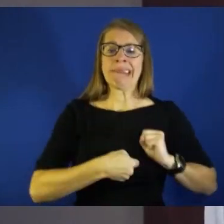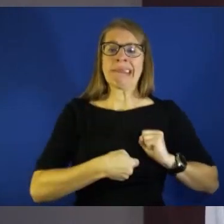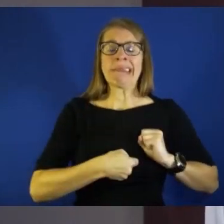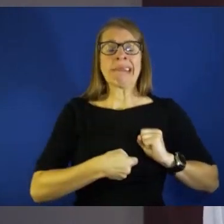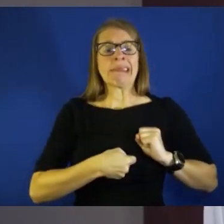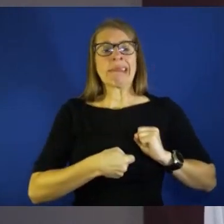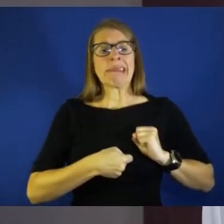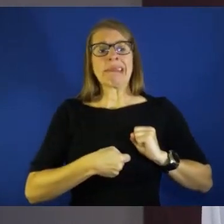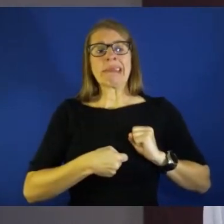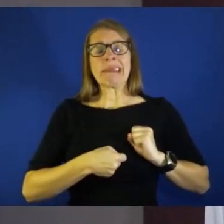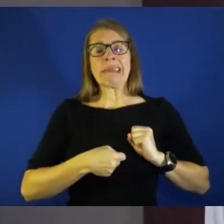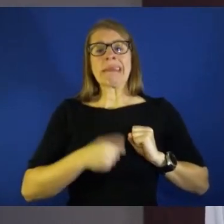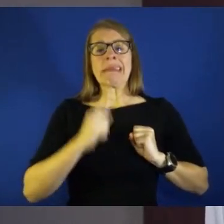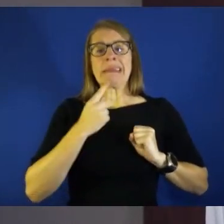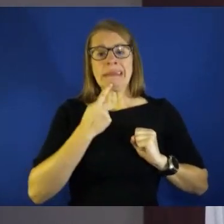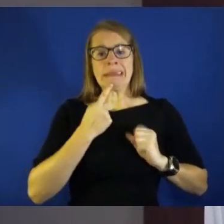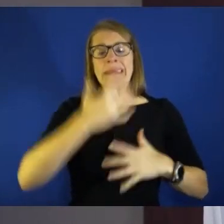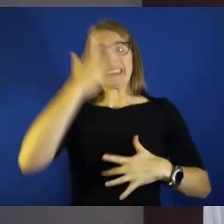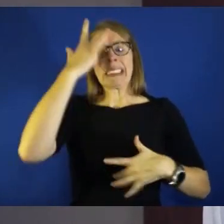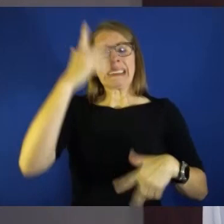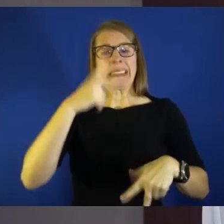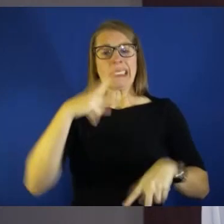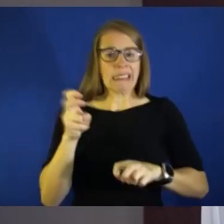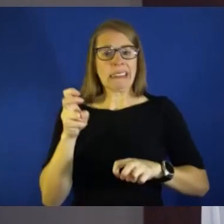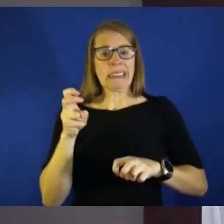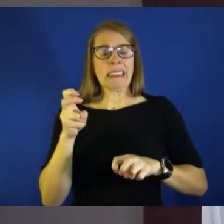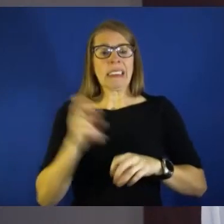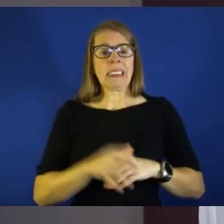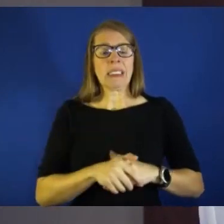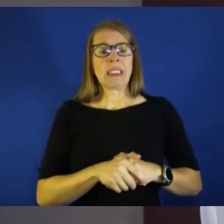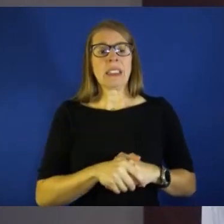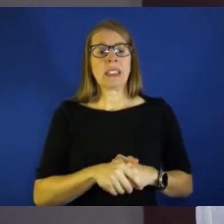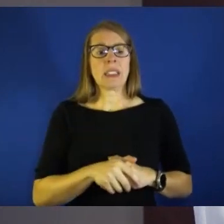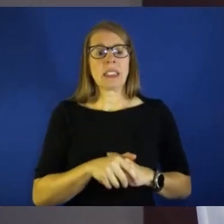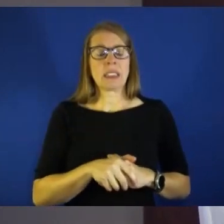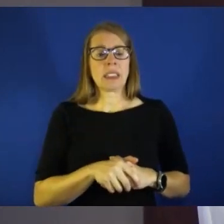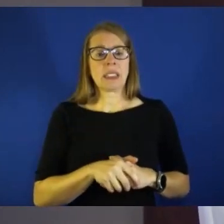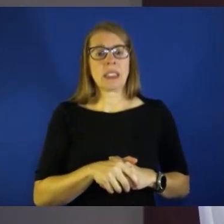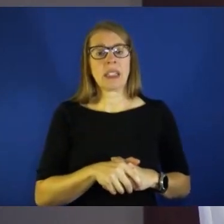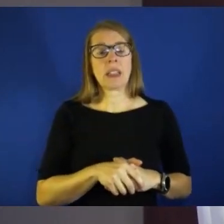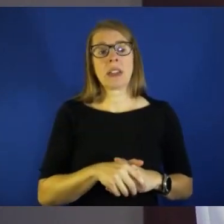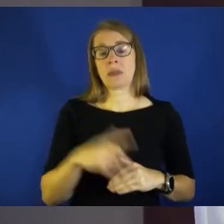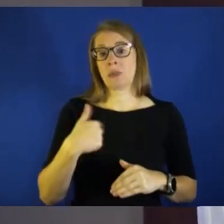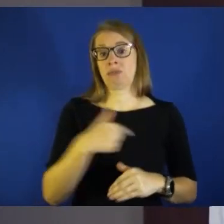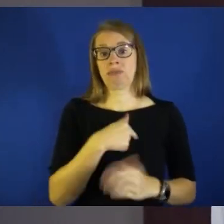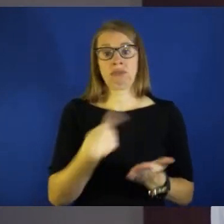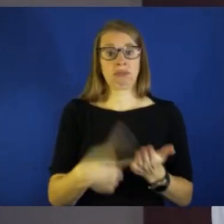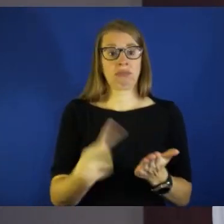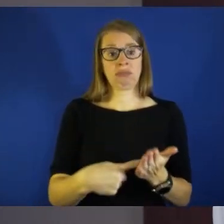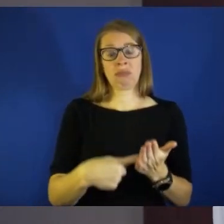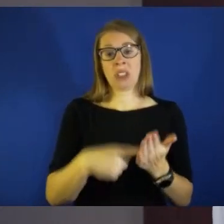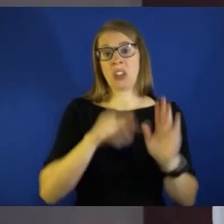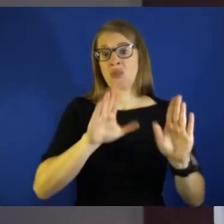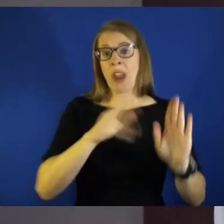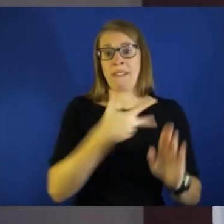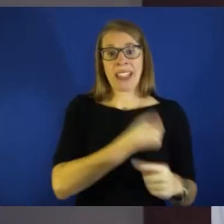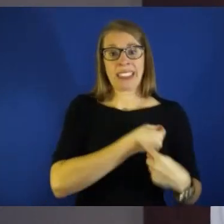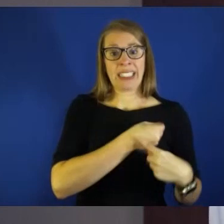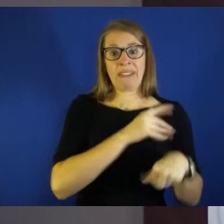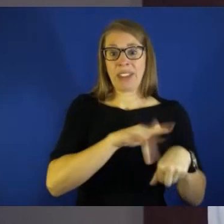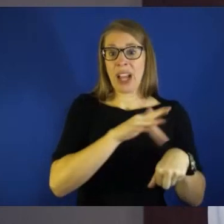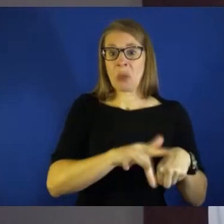deathly ill. I mean, really, really ill. And especially when, as we've been talking about, we have really great vaccines that can prevent